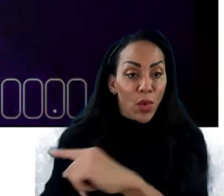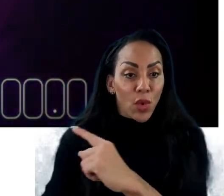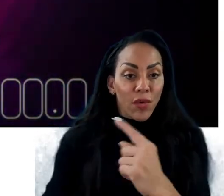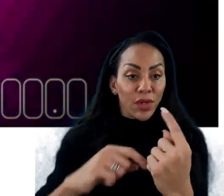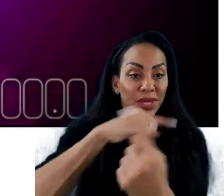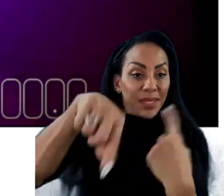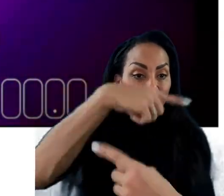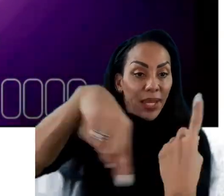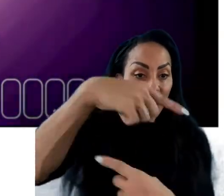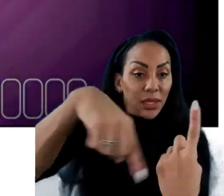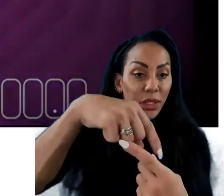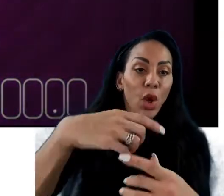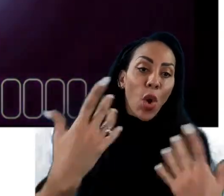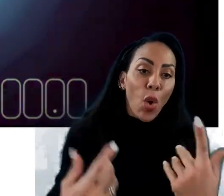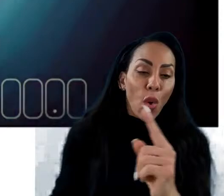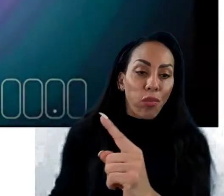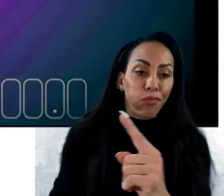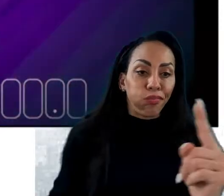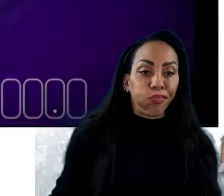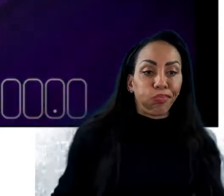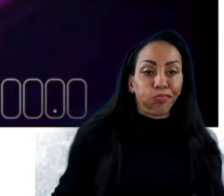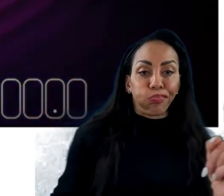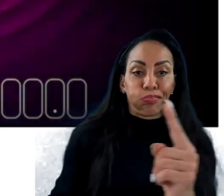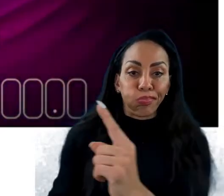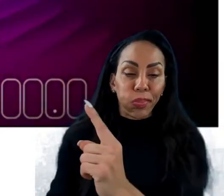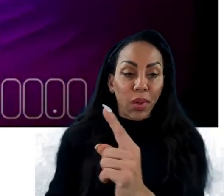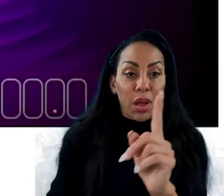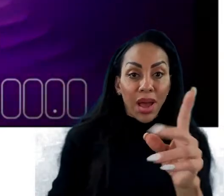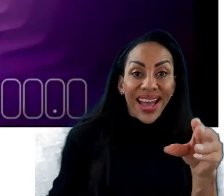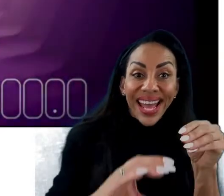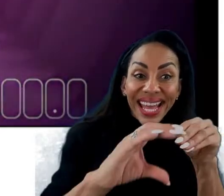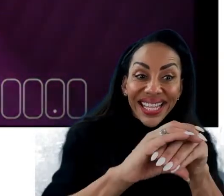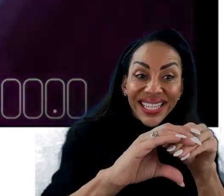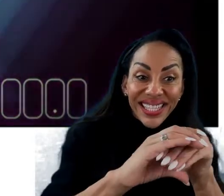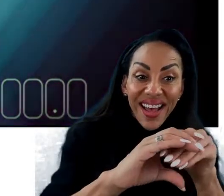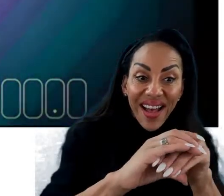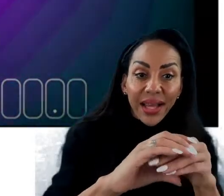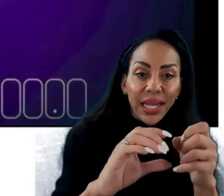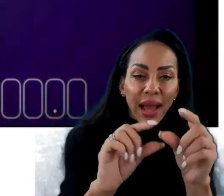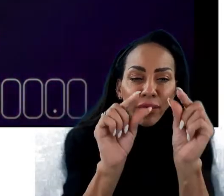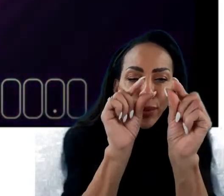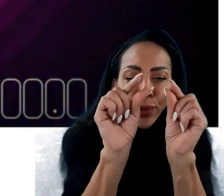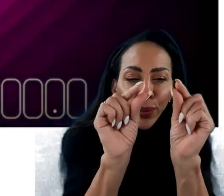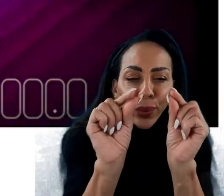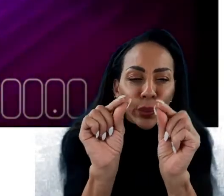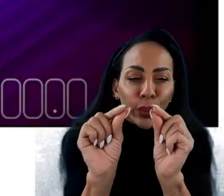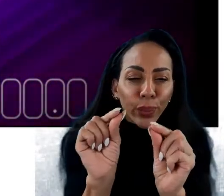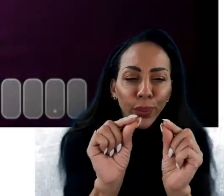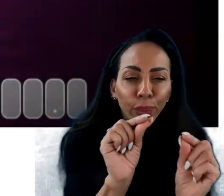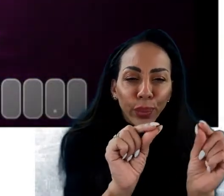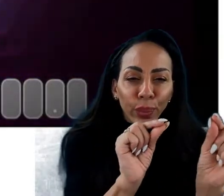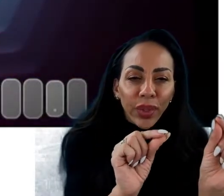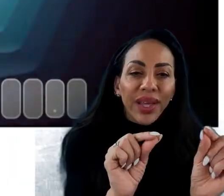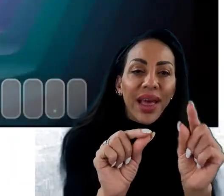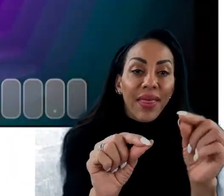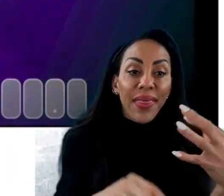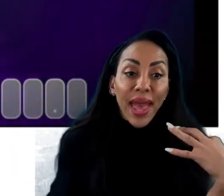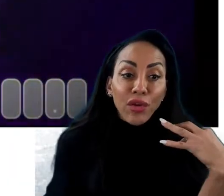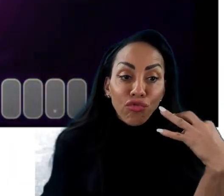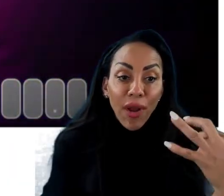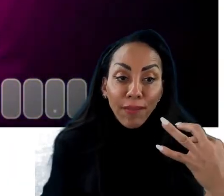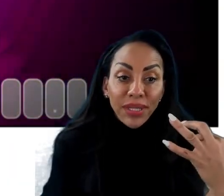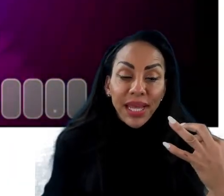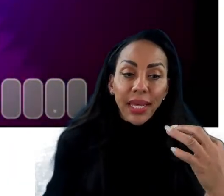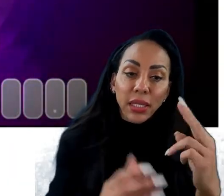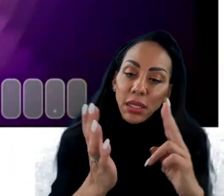side. Inside the shape, you've got the smaller balls. These represent the notes that will sound when